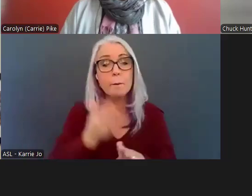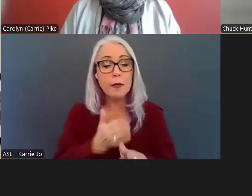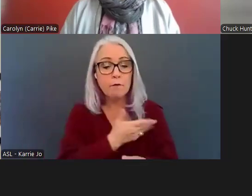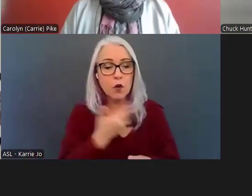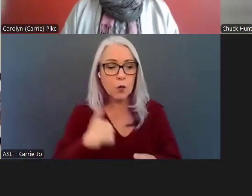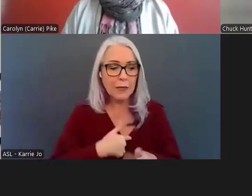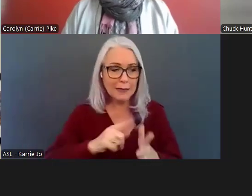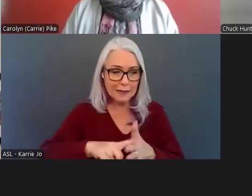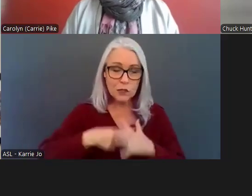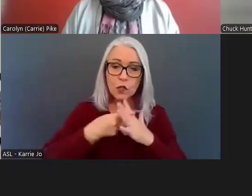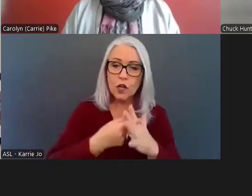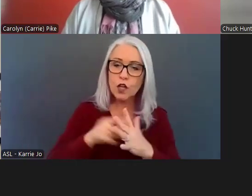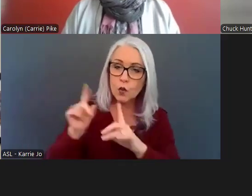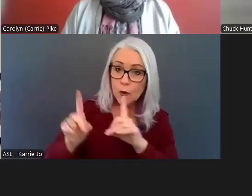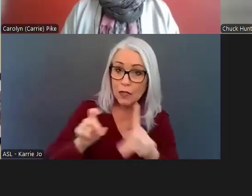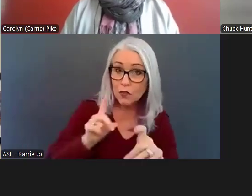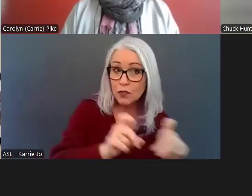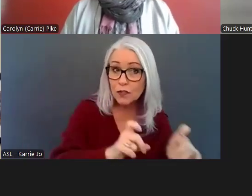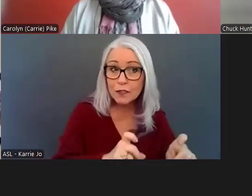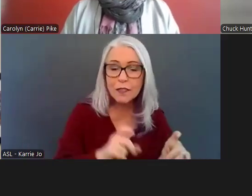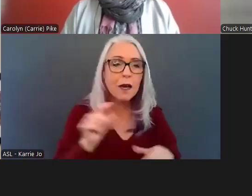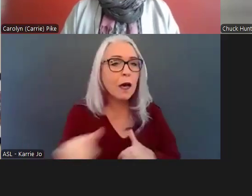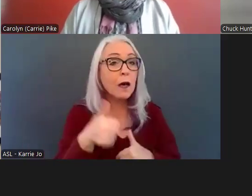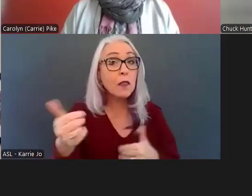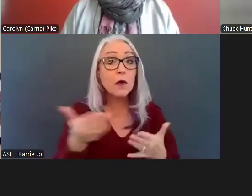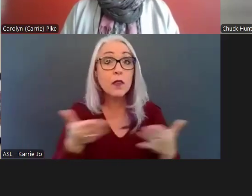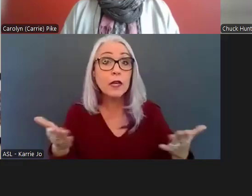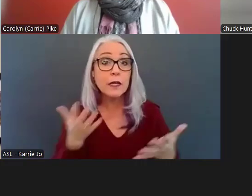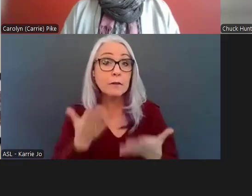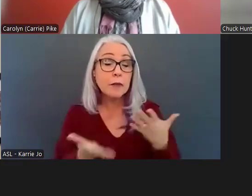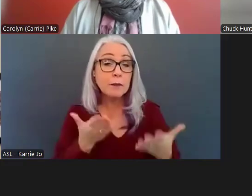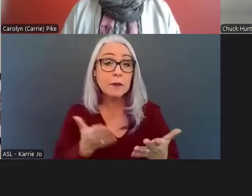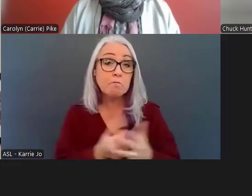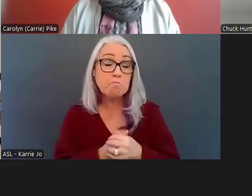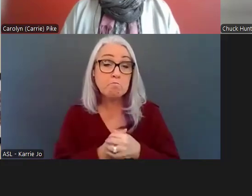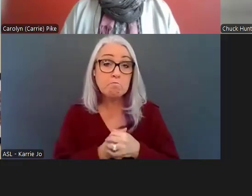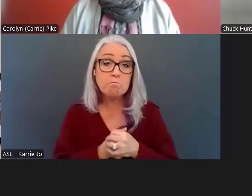into the questions? Other stuff that